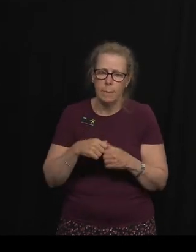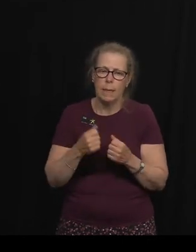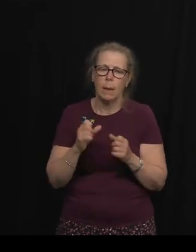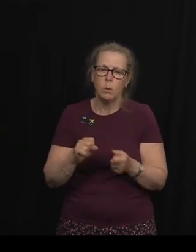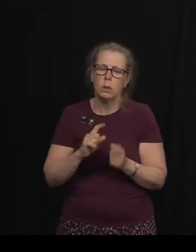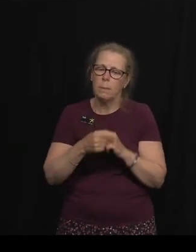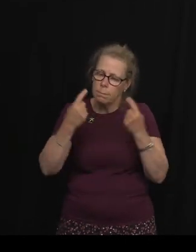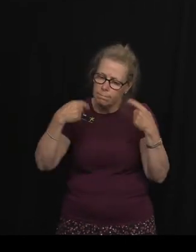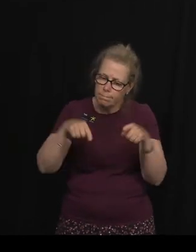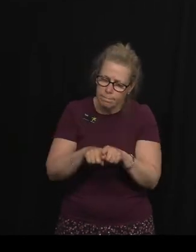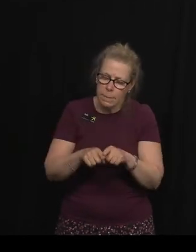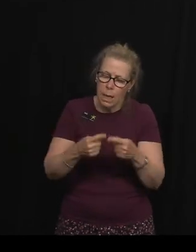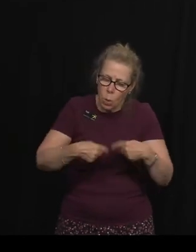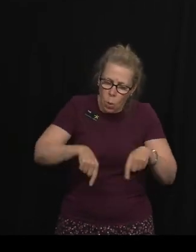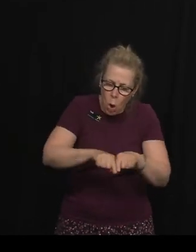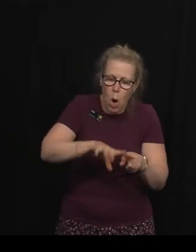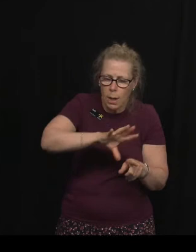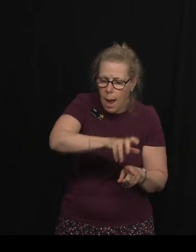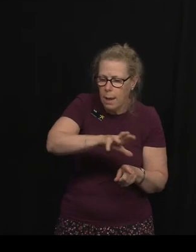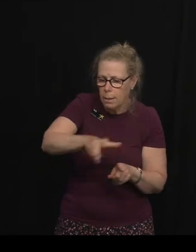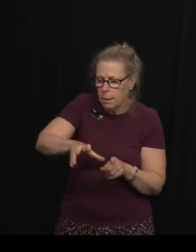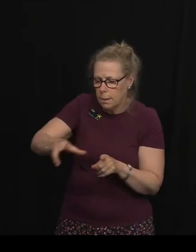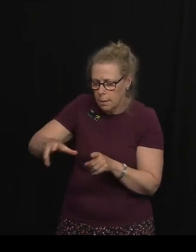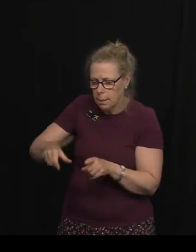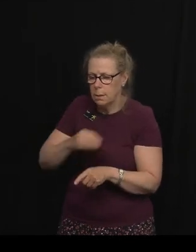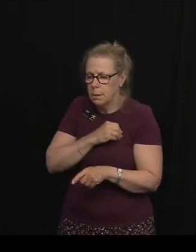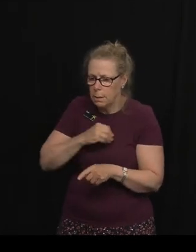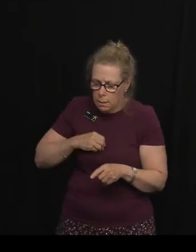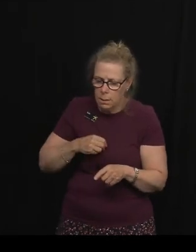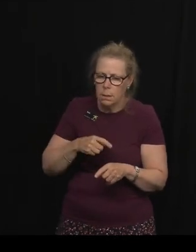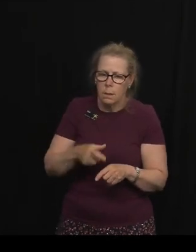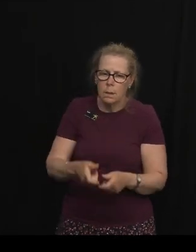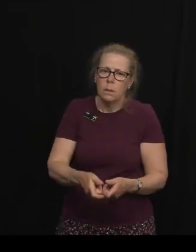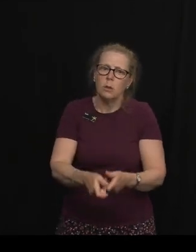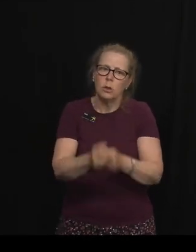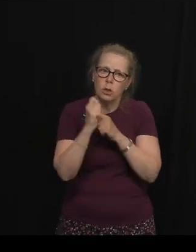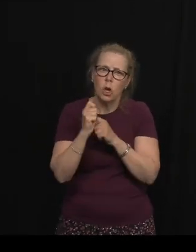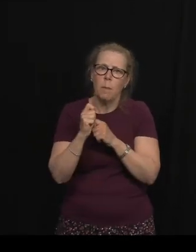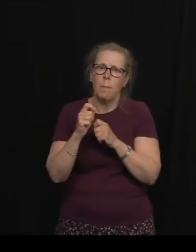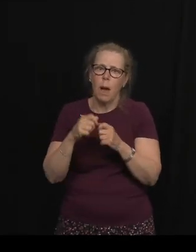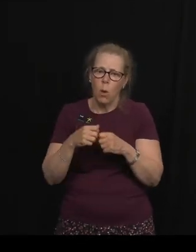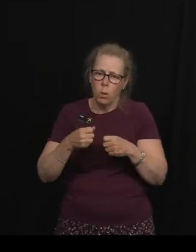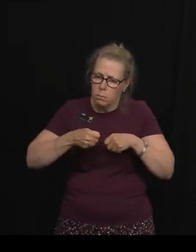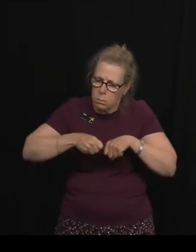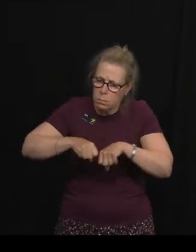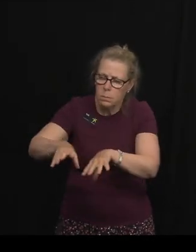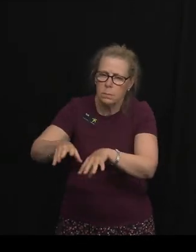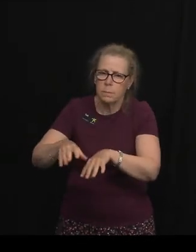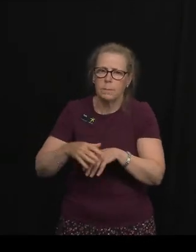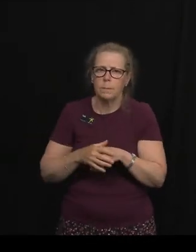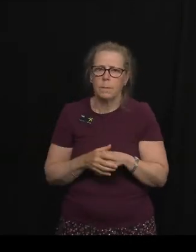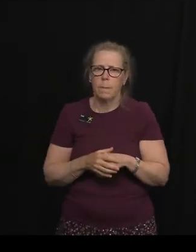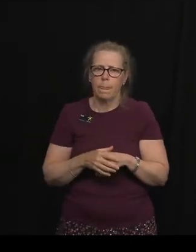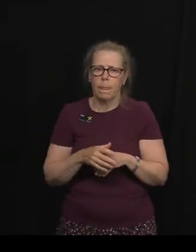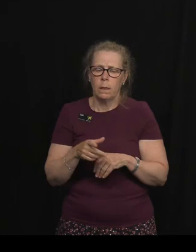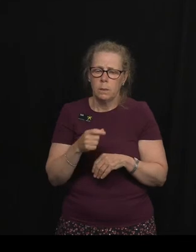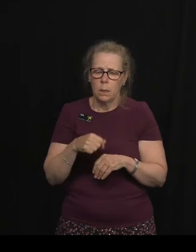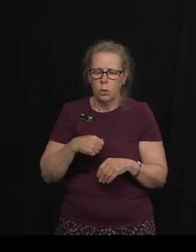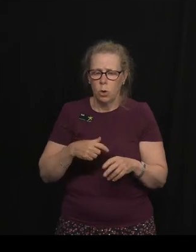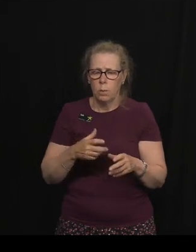from the local African countries to buy and purchase so the locally produced vaccine, so that there will